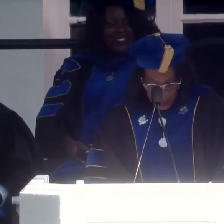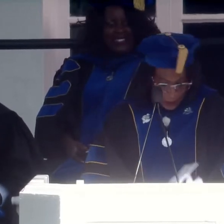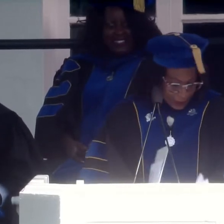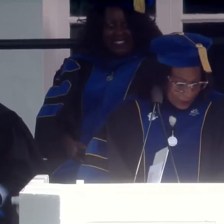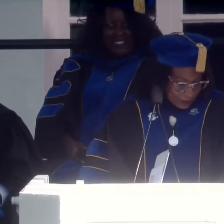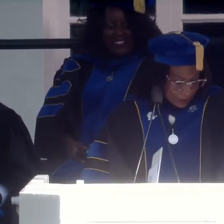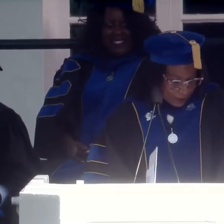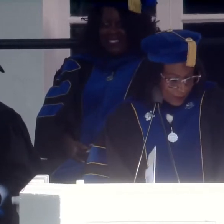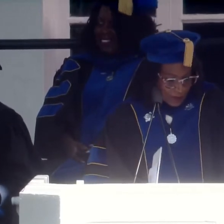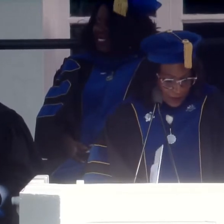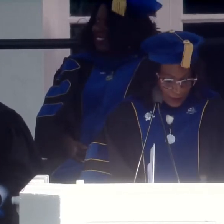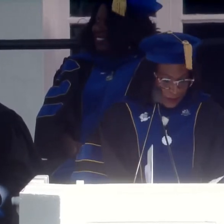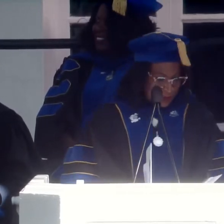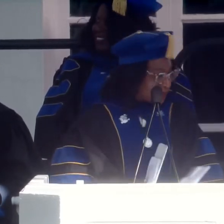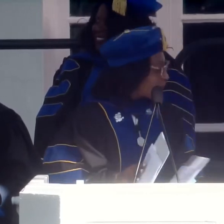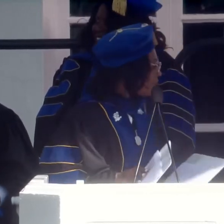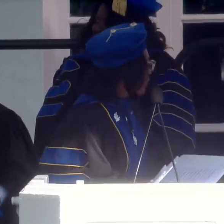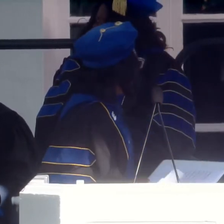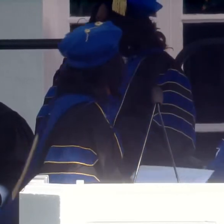obligations.